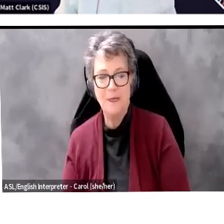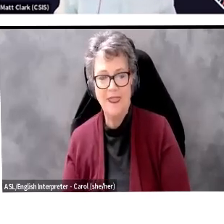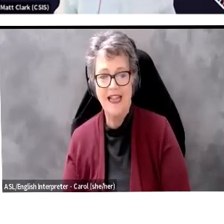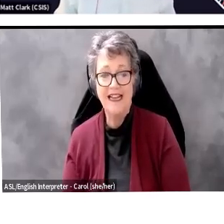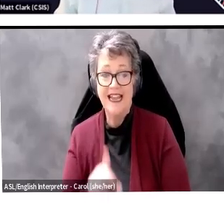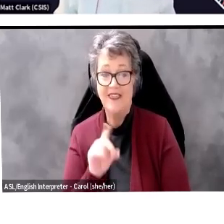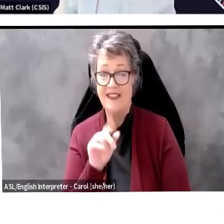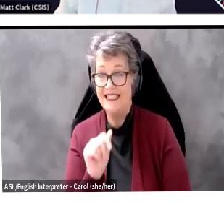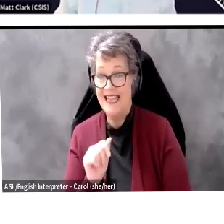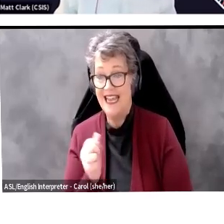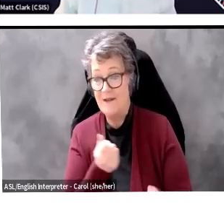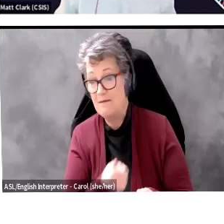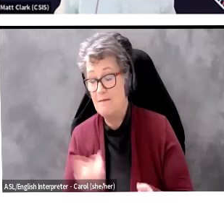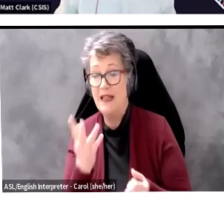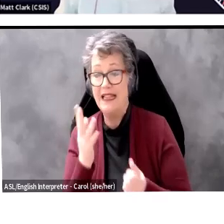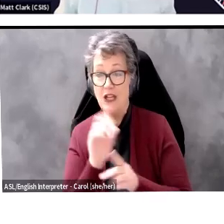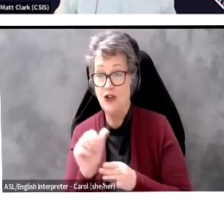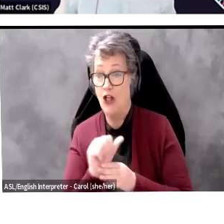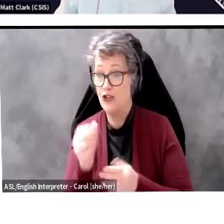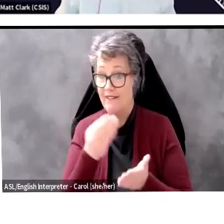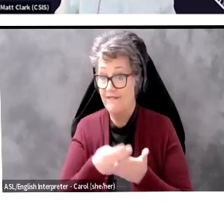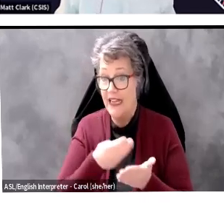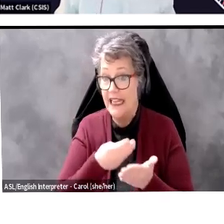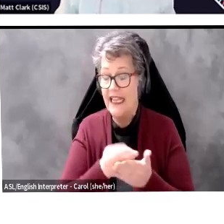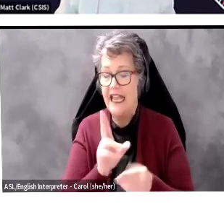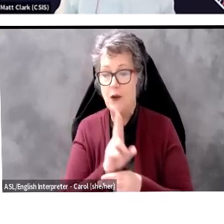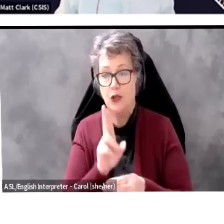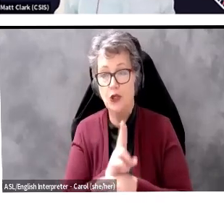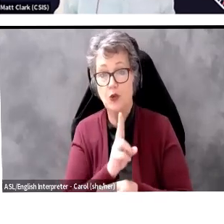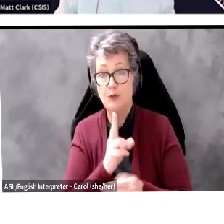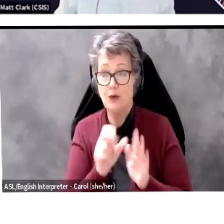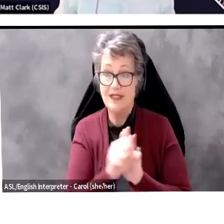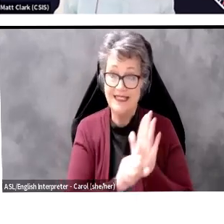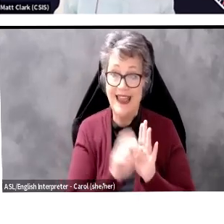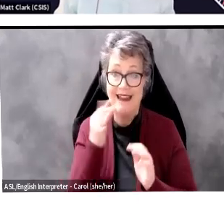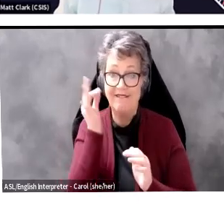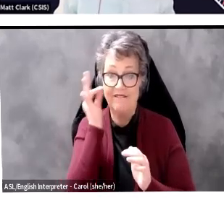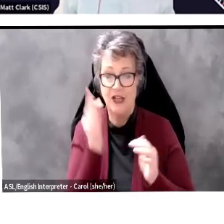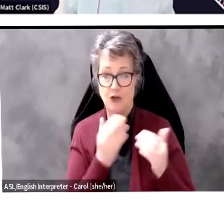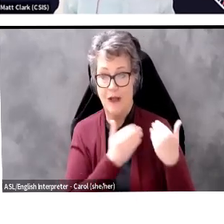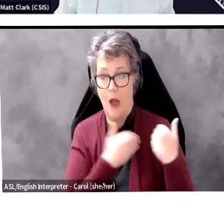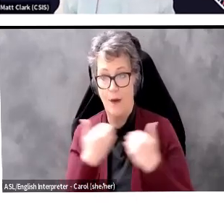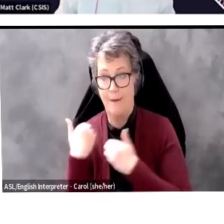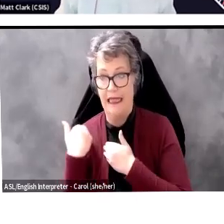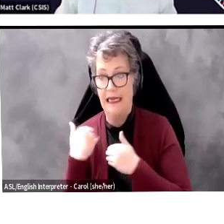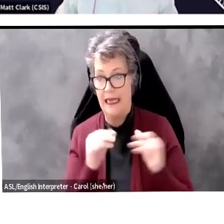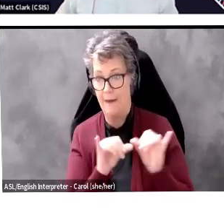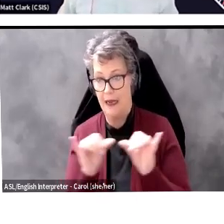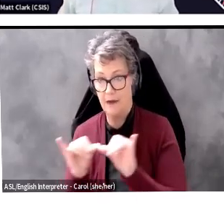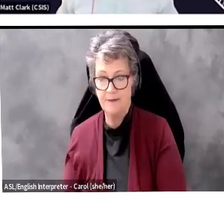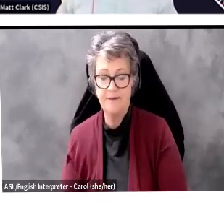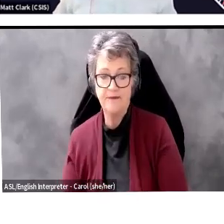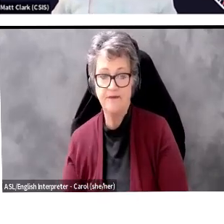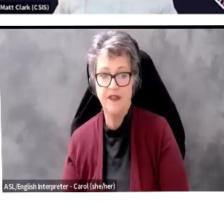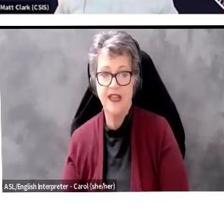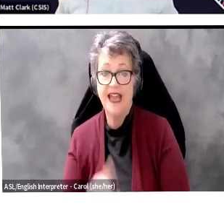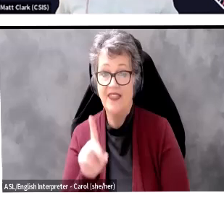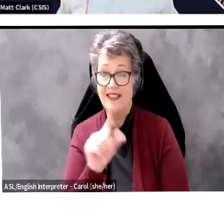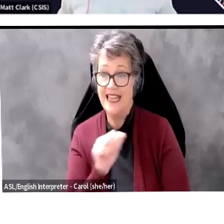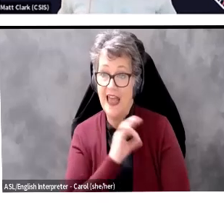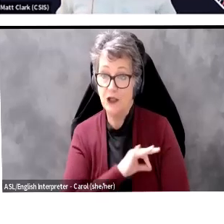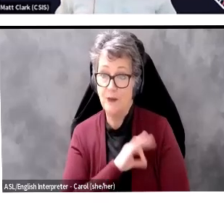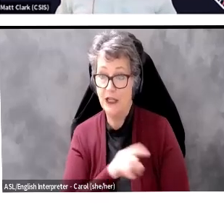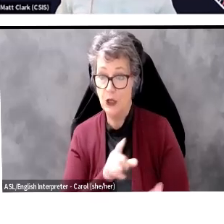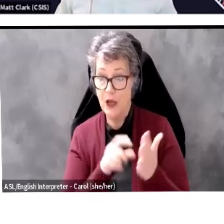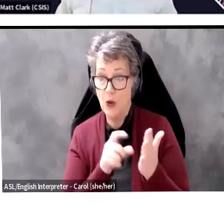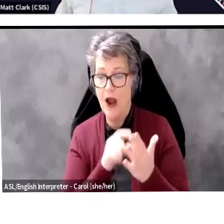are the sources of millions of dollars in funding and are used in both state and federal accountability mechanisms. The DA eligibility